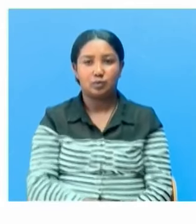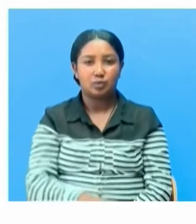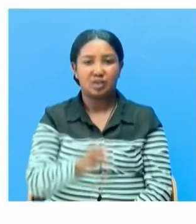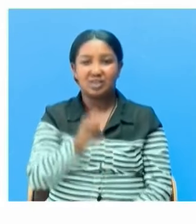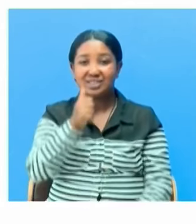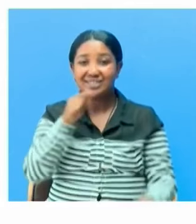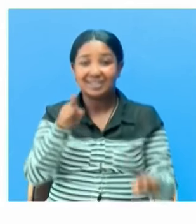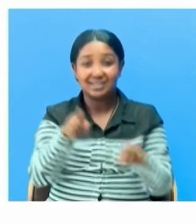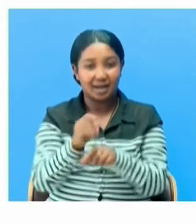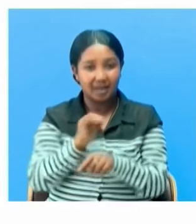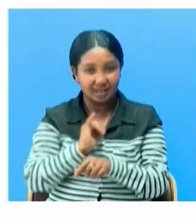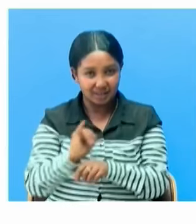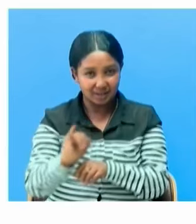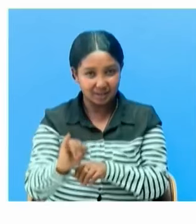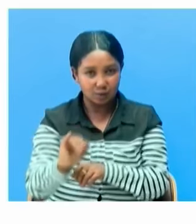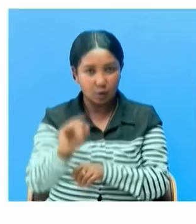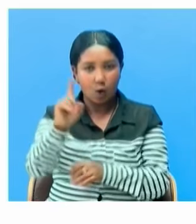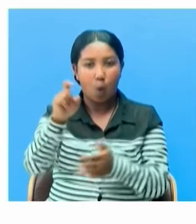sister is